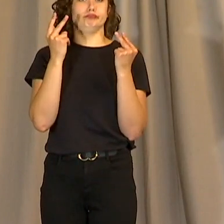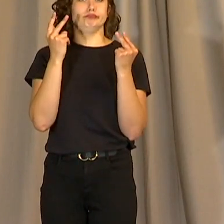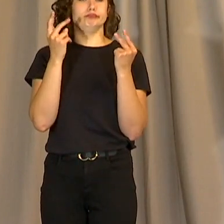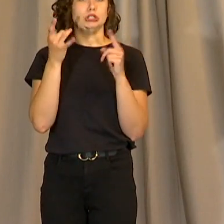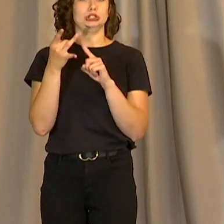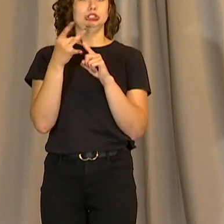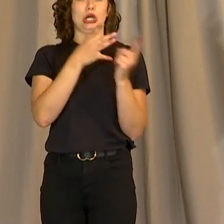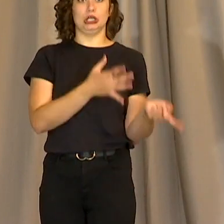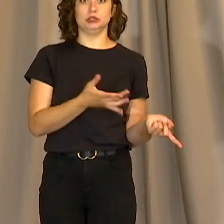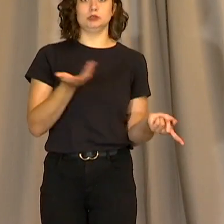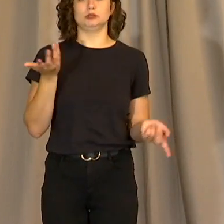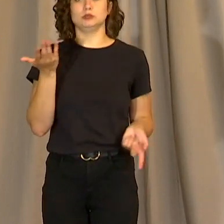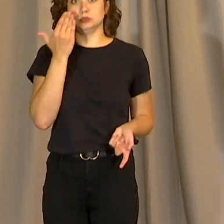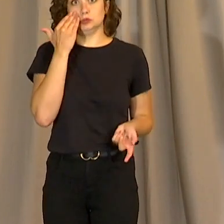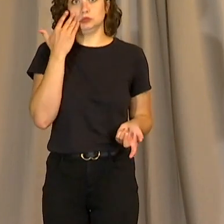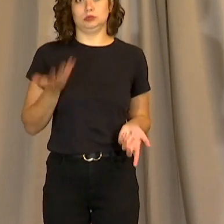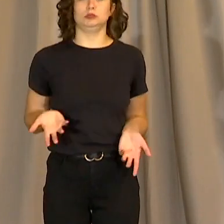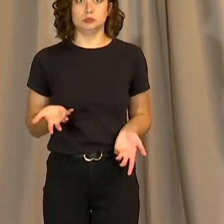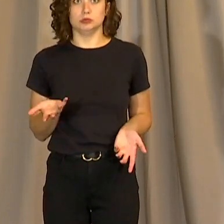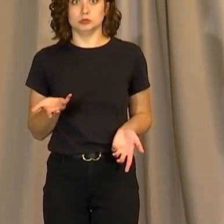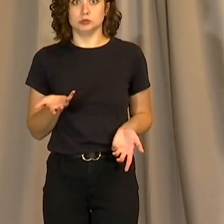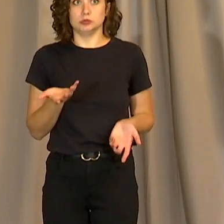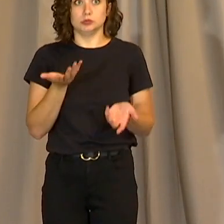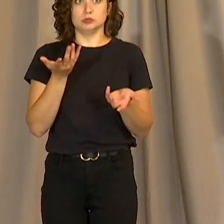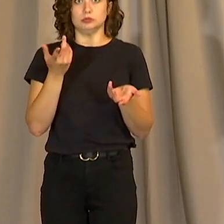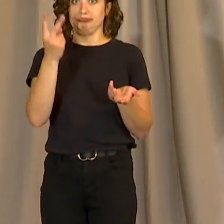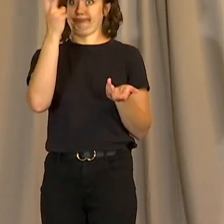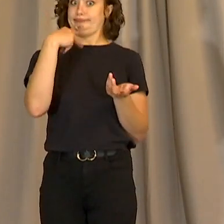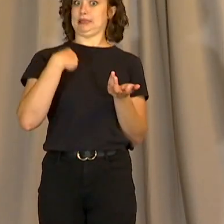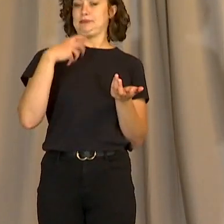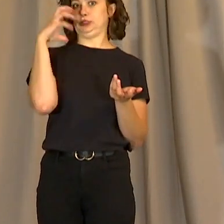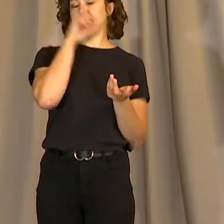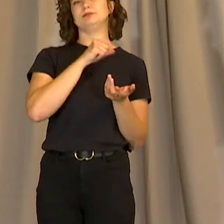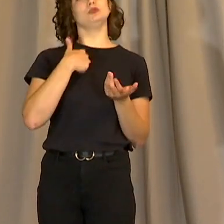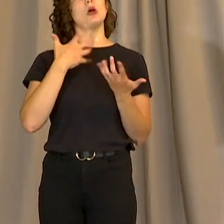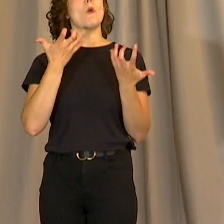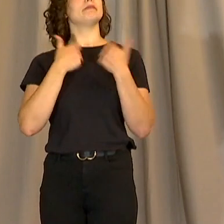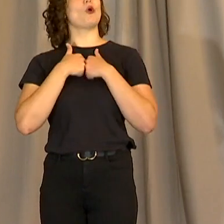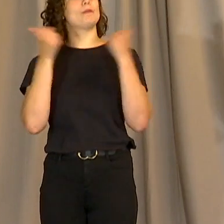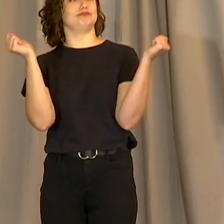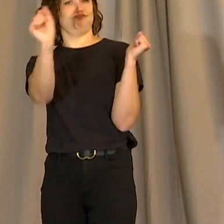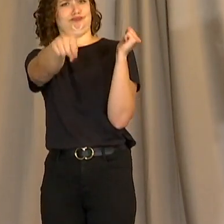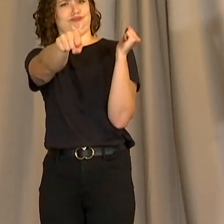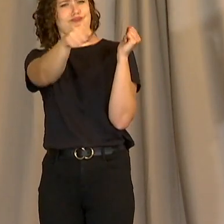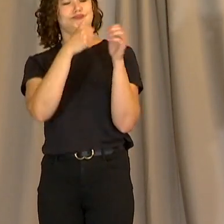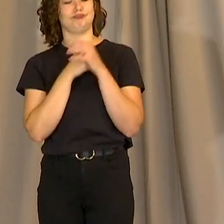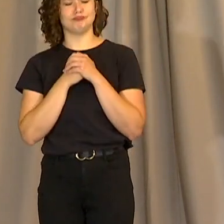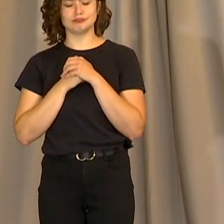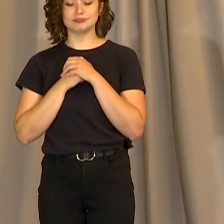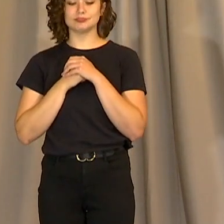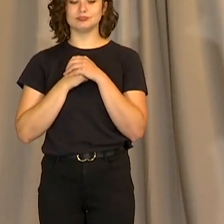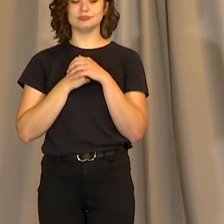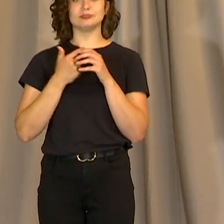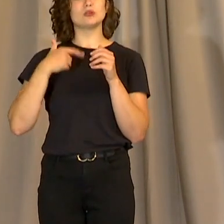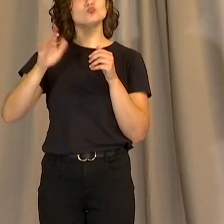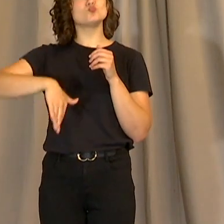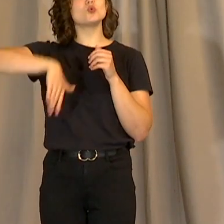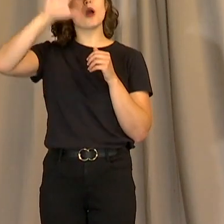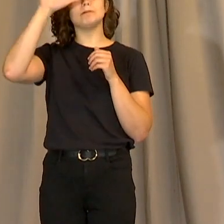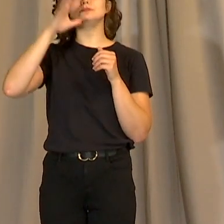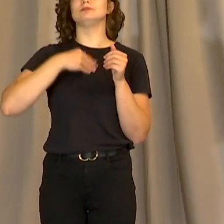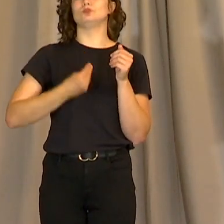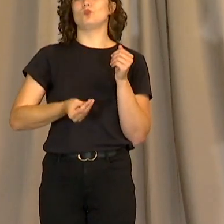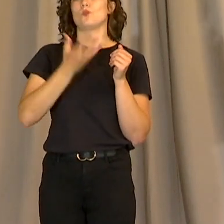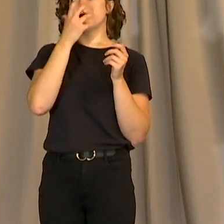know that. They see Garcia and they make an assumption. So I wanna be open about that. Growing up as a white woman,